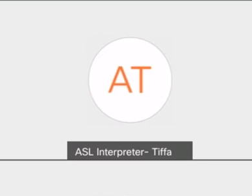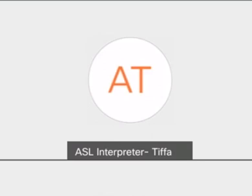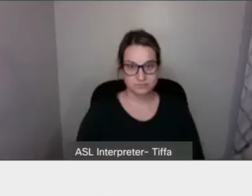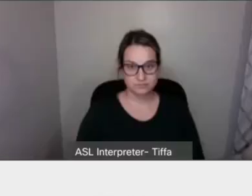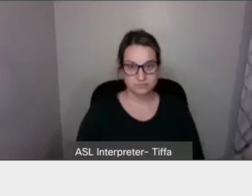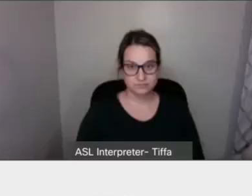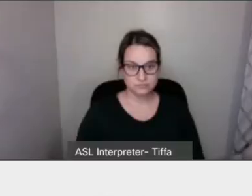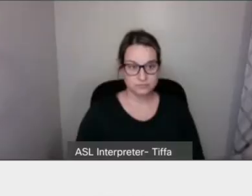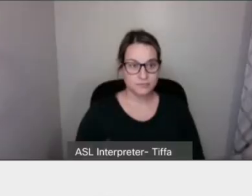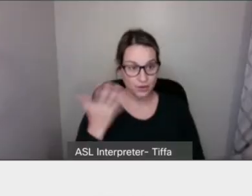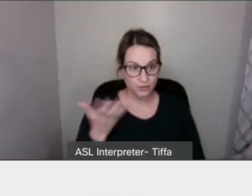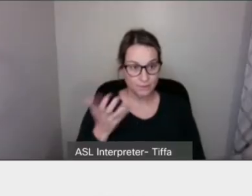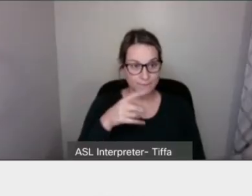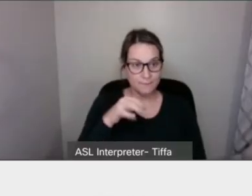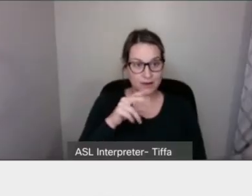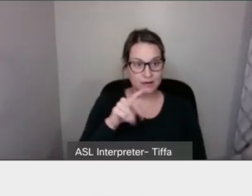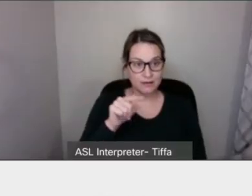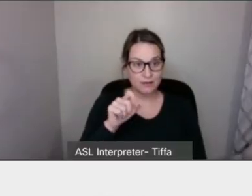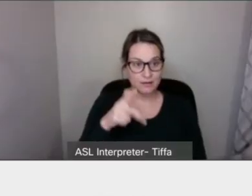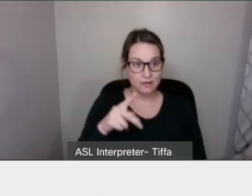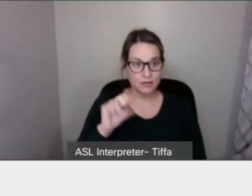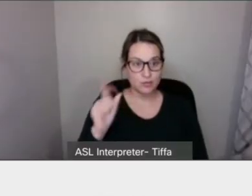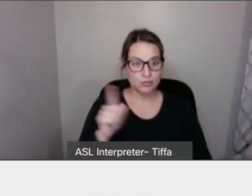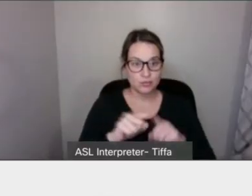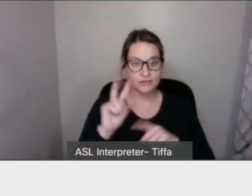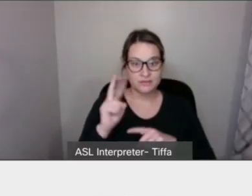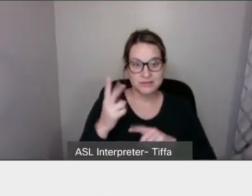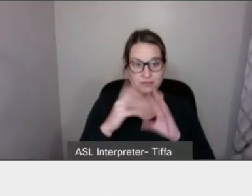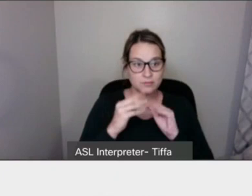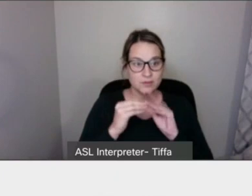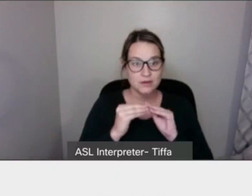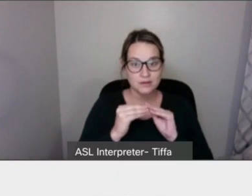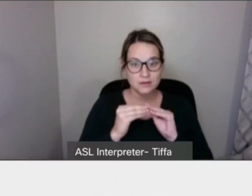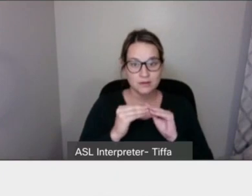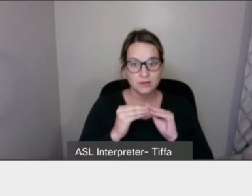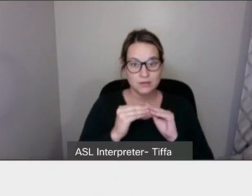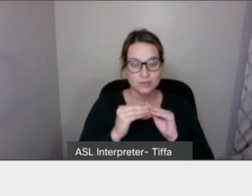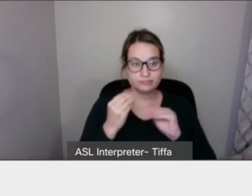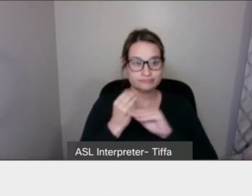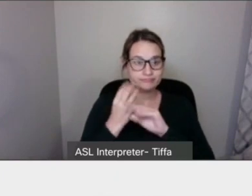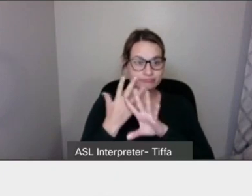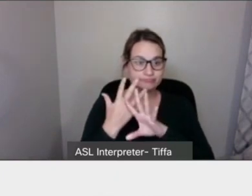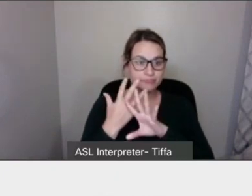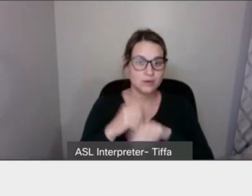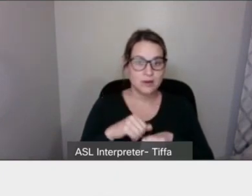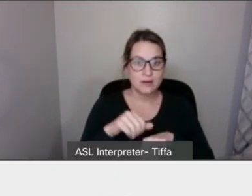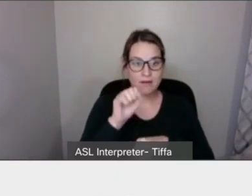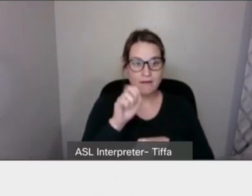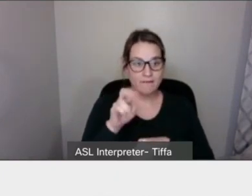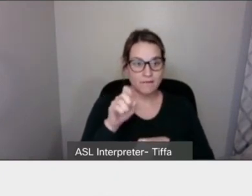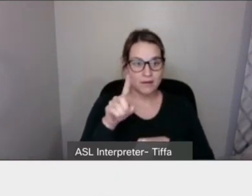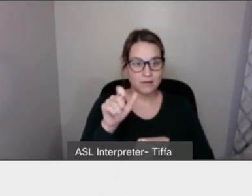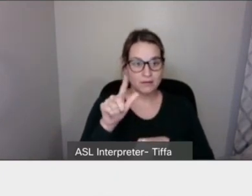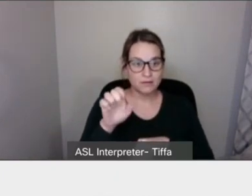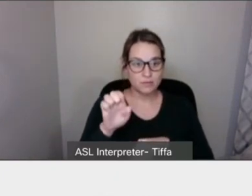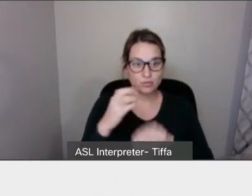have a second meeting going on. We're streaming at Avondale, and so we're streaming this on WebEx, and it'll be